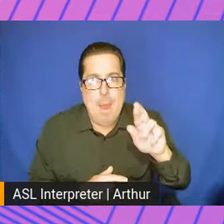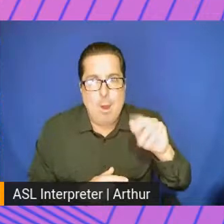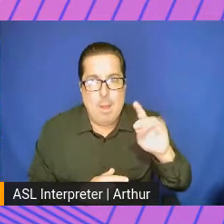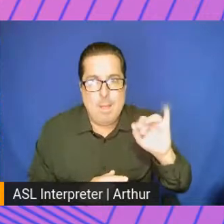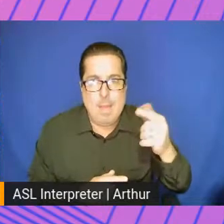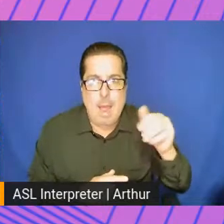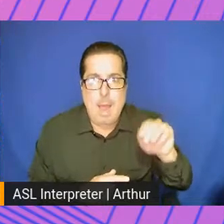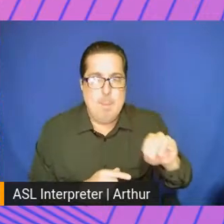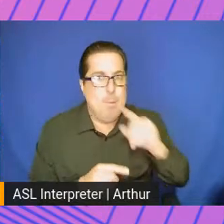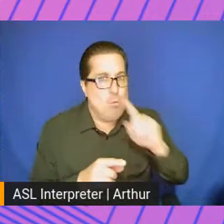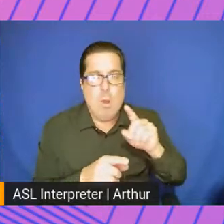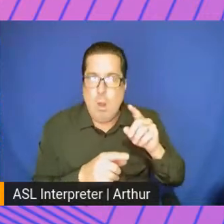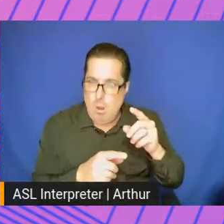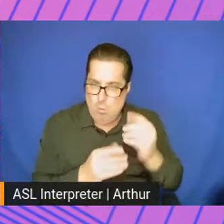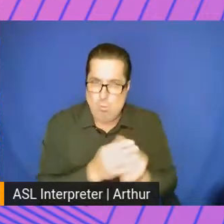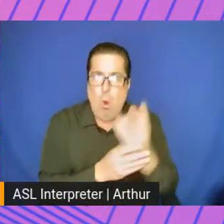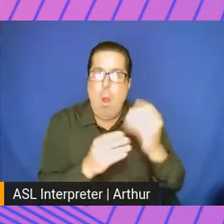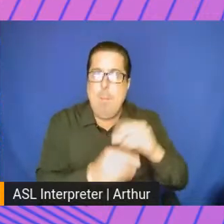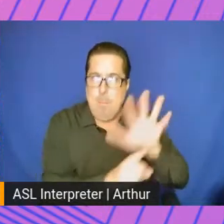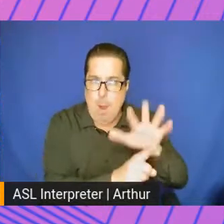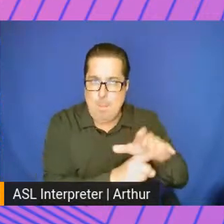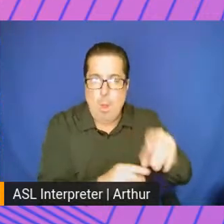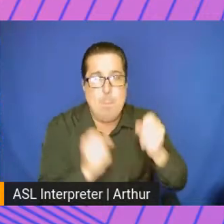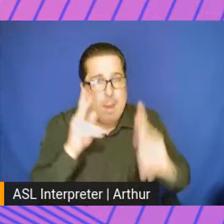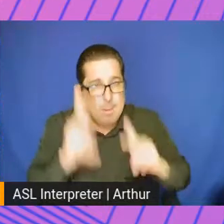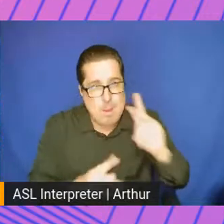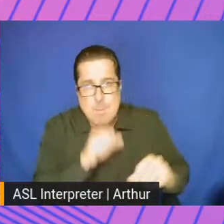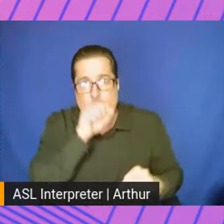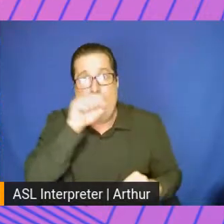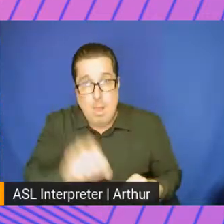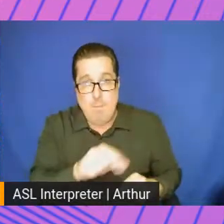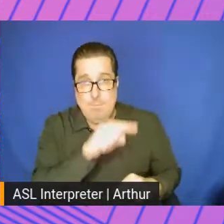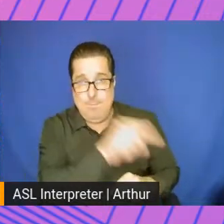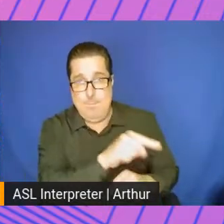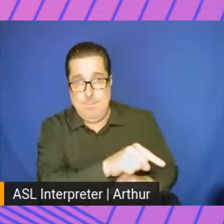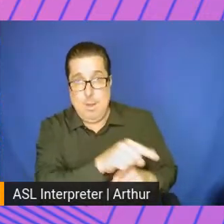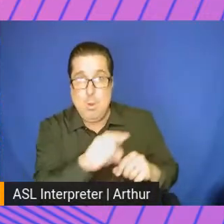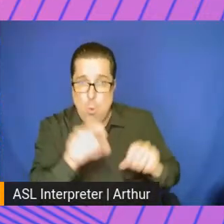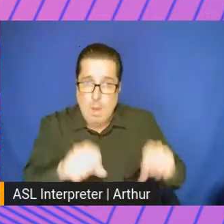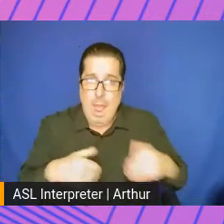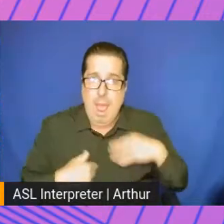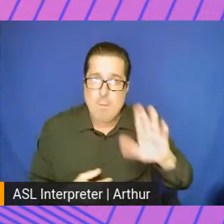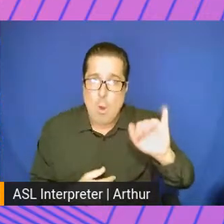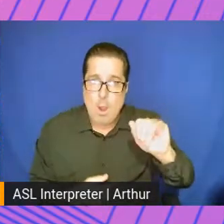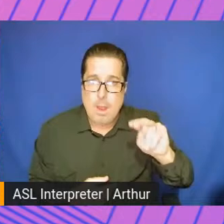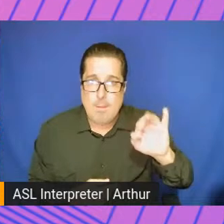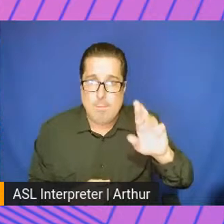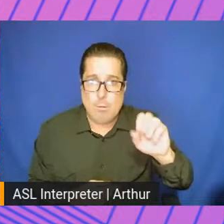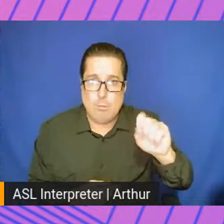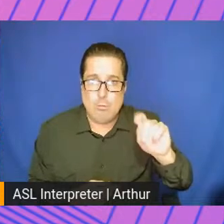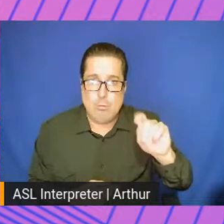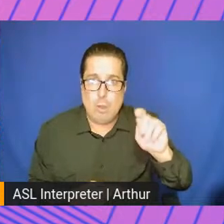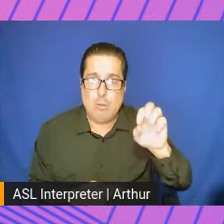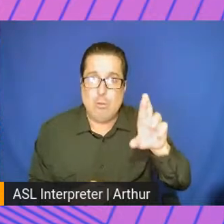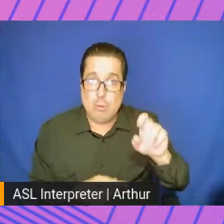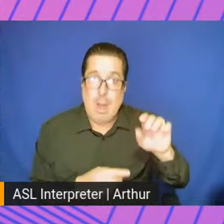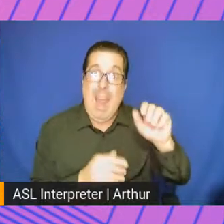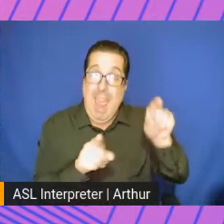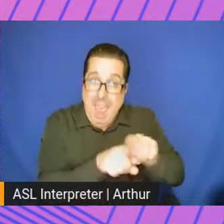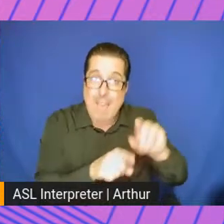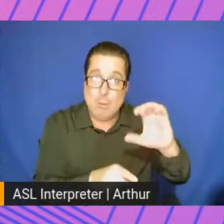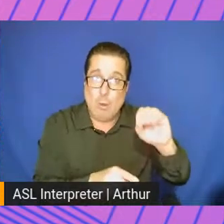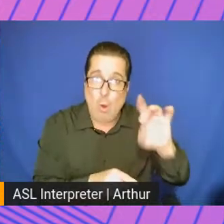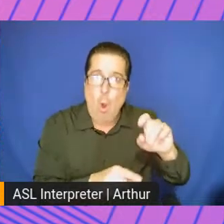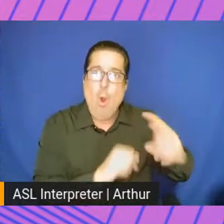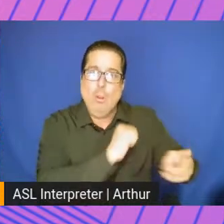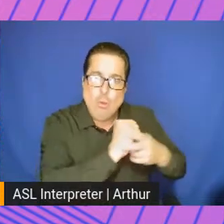because a lot of people do love the fact that now you can have your infrastructure as code stored in your repository, and